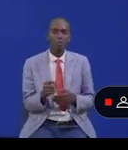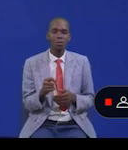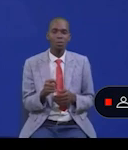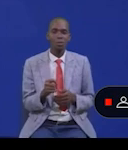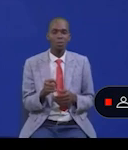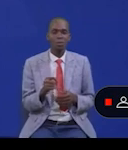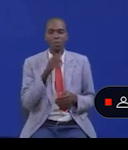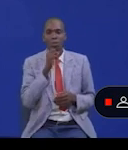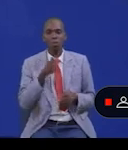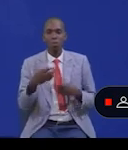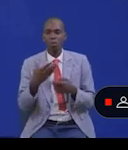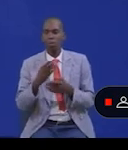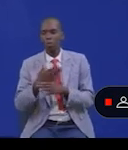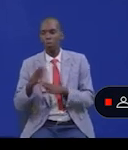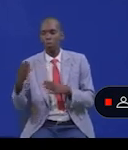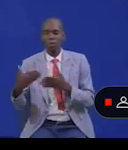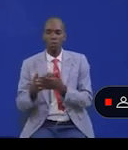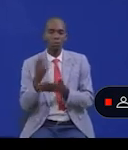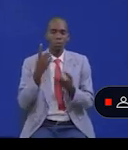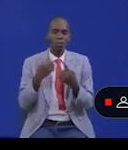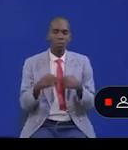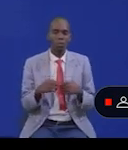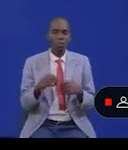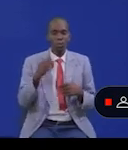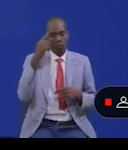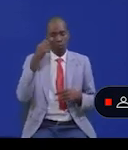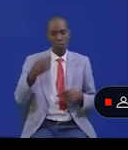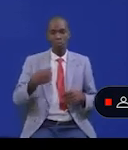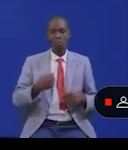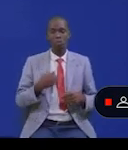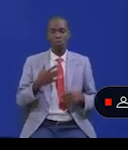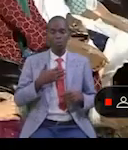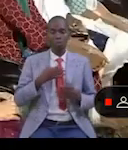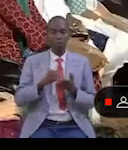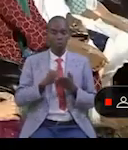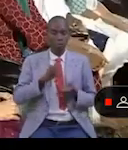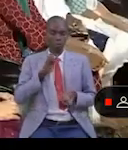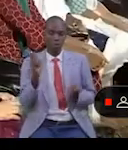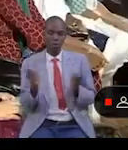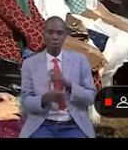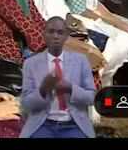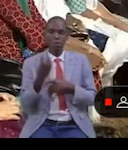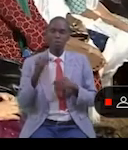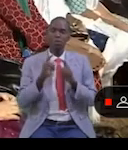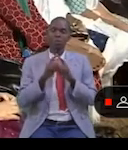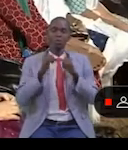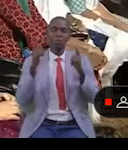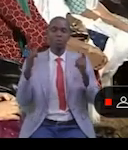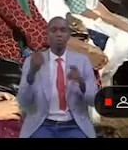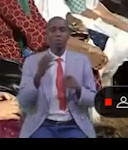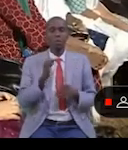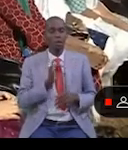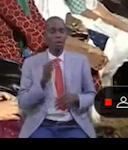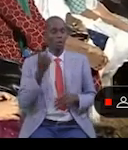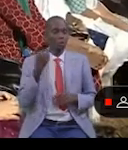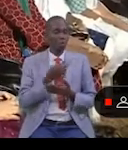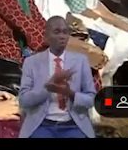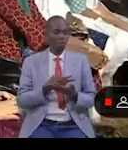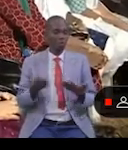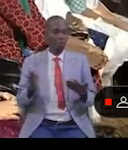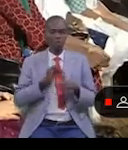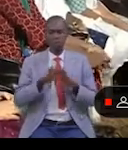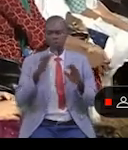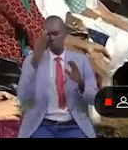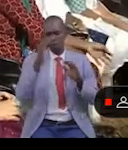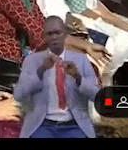in. And for me, the transformation was overnight. And being a failure, I could not imagine how can God use